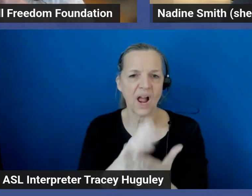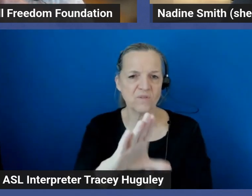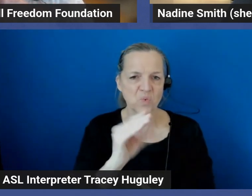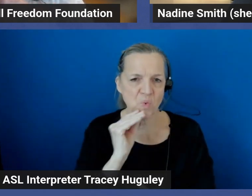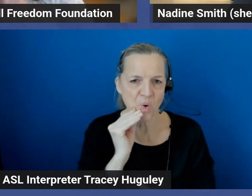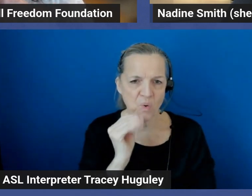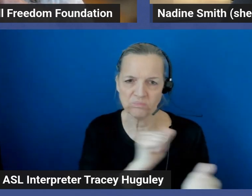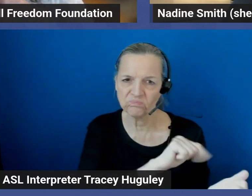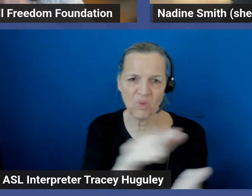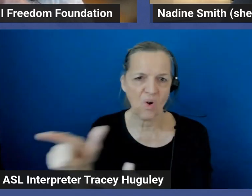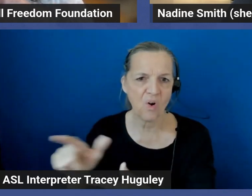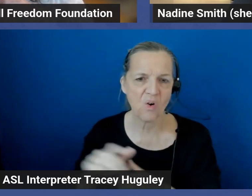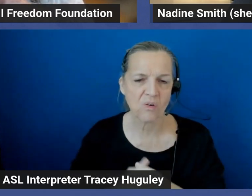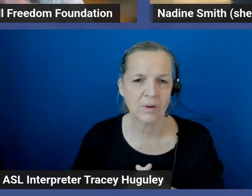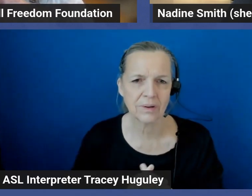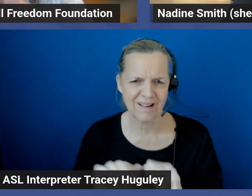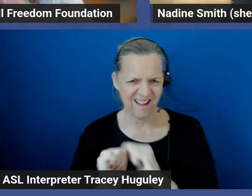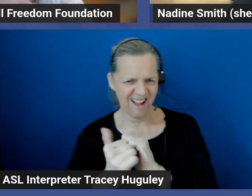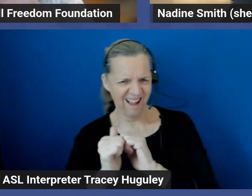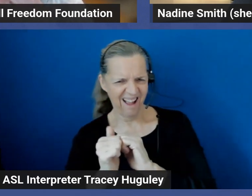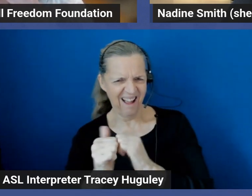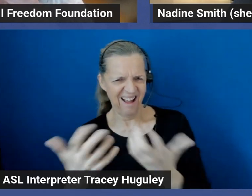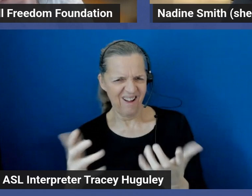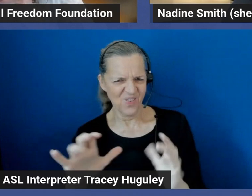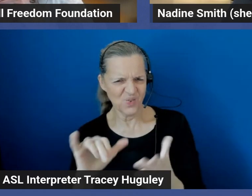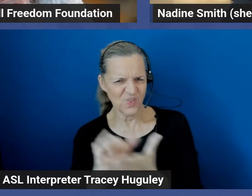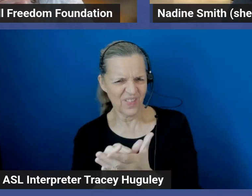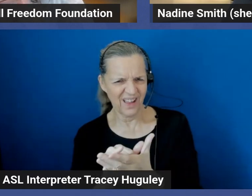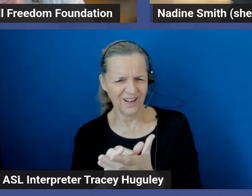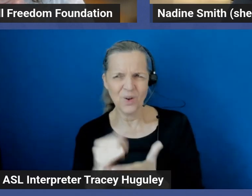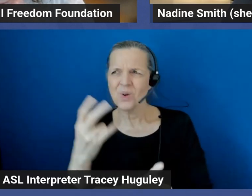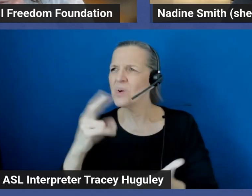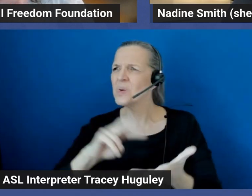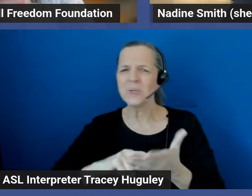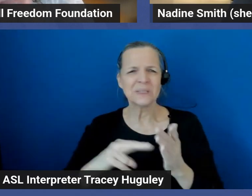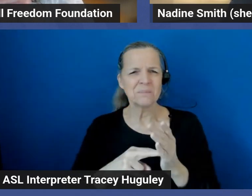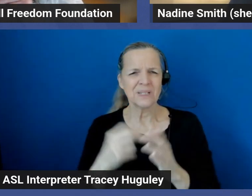So how did you do this? I mean, what does resistance